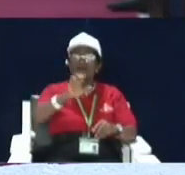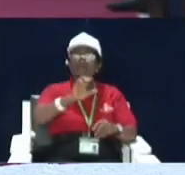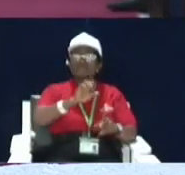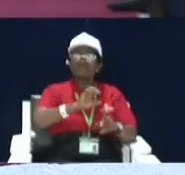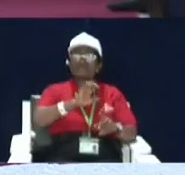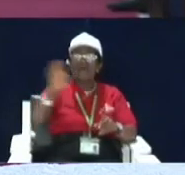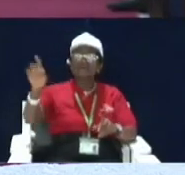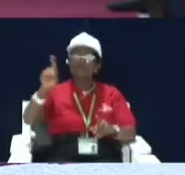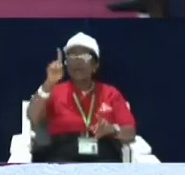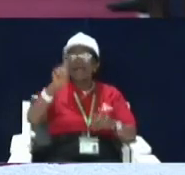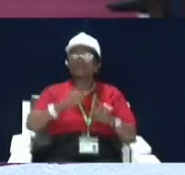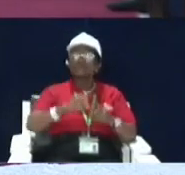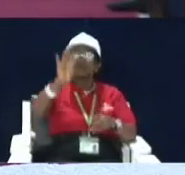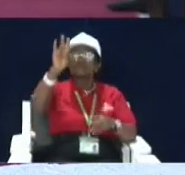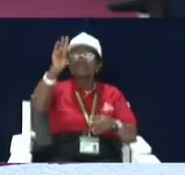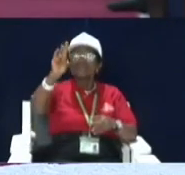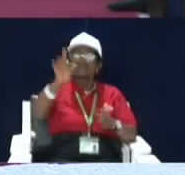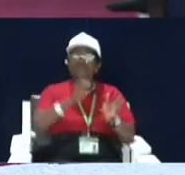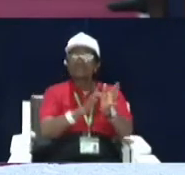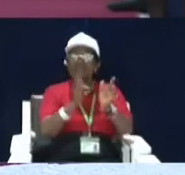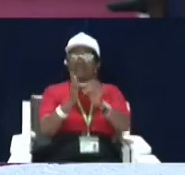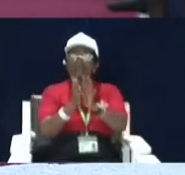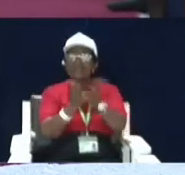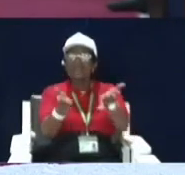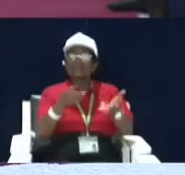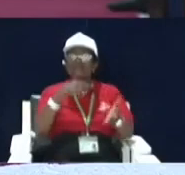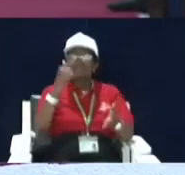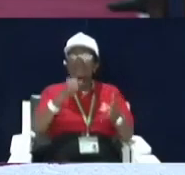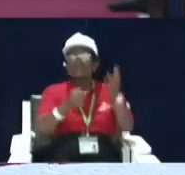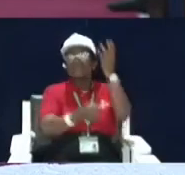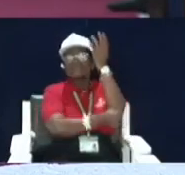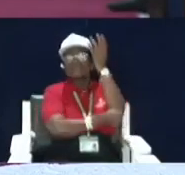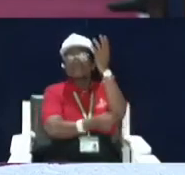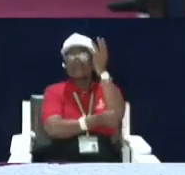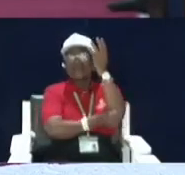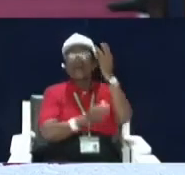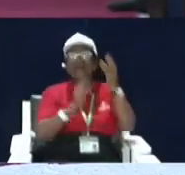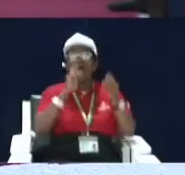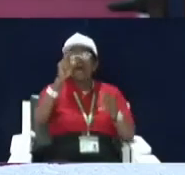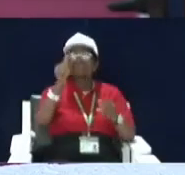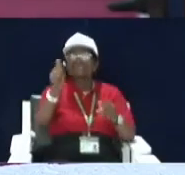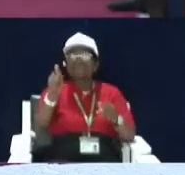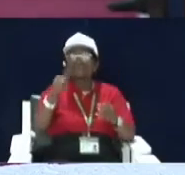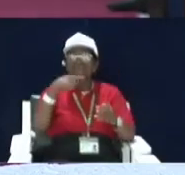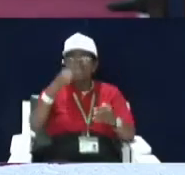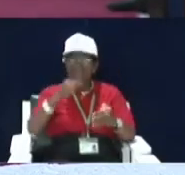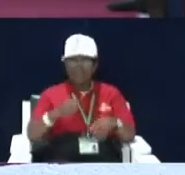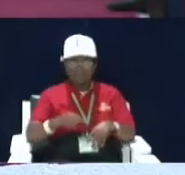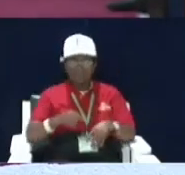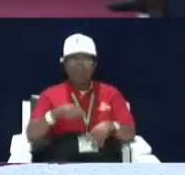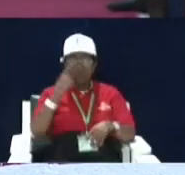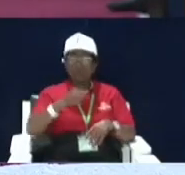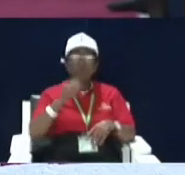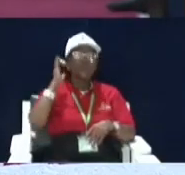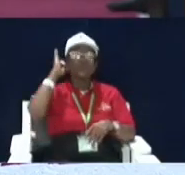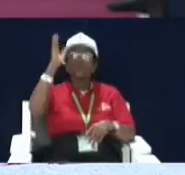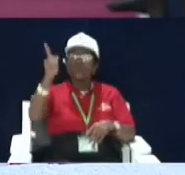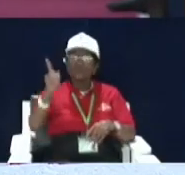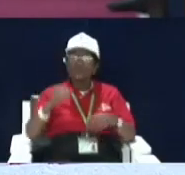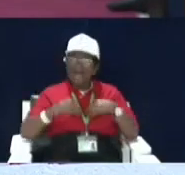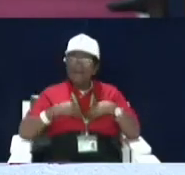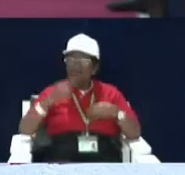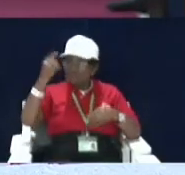1 to 7, the Bible says, Sarah herself said, who would have thought